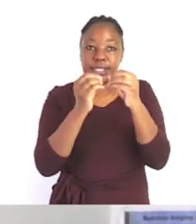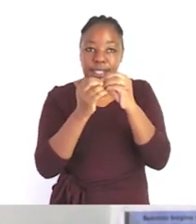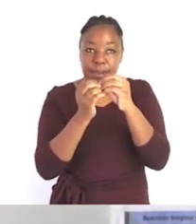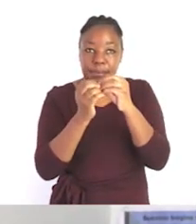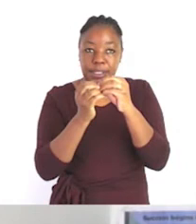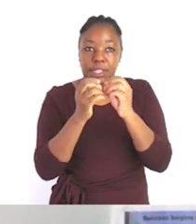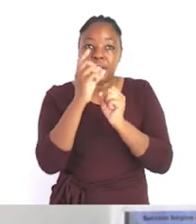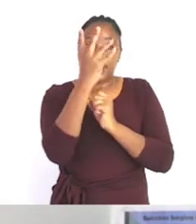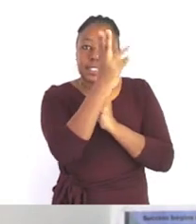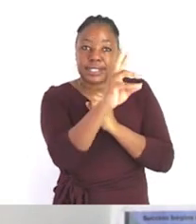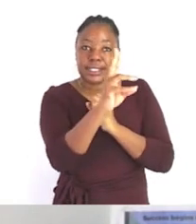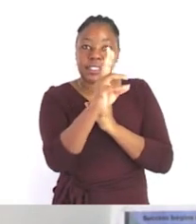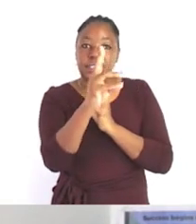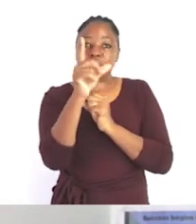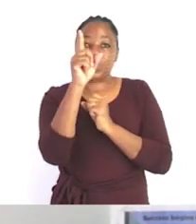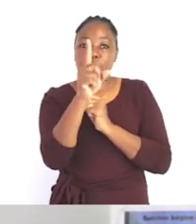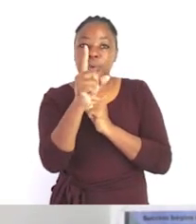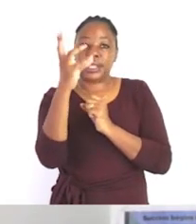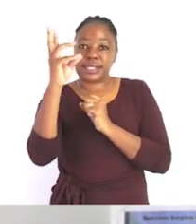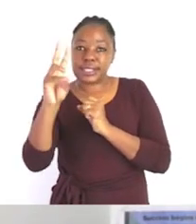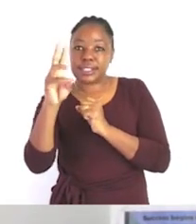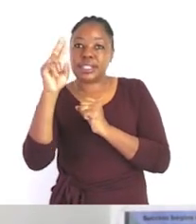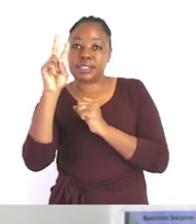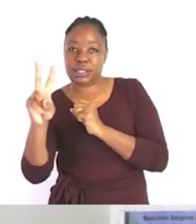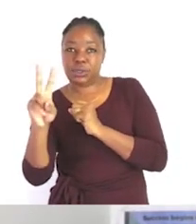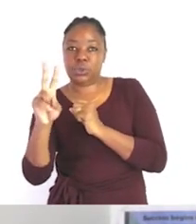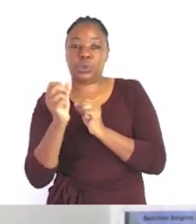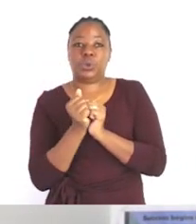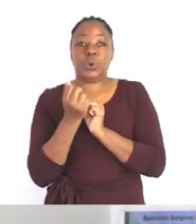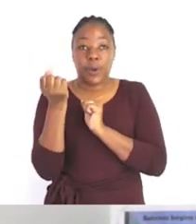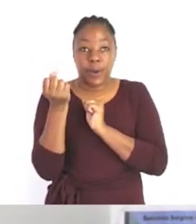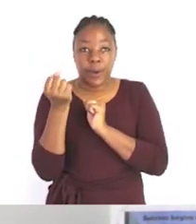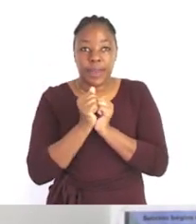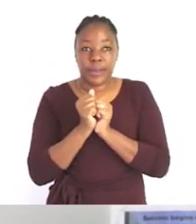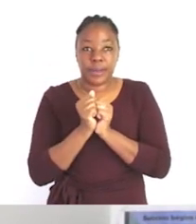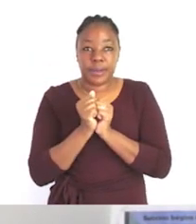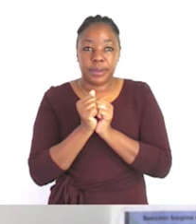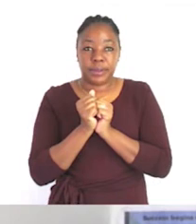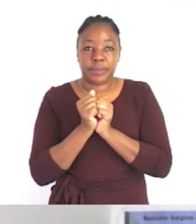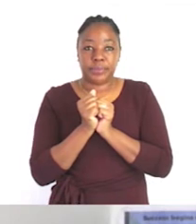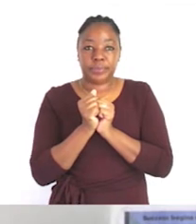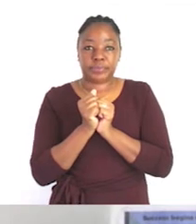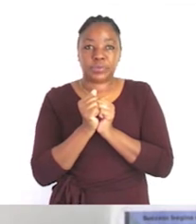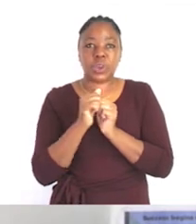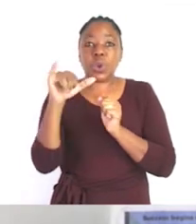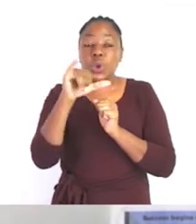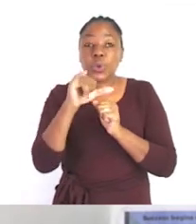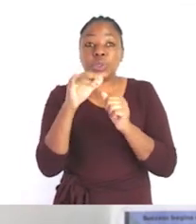1, 6, and 2. So it seems like the bigger digits here are the